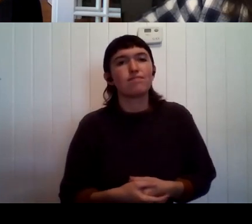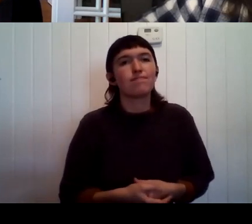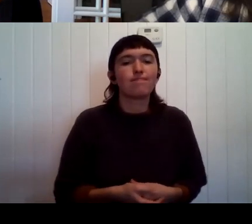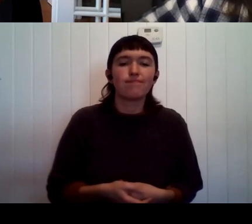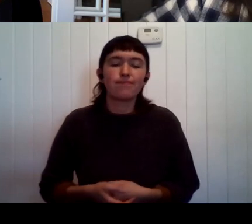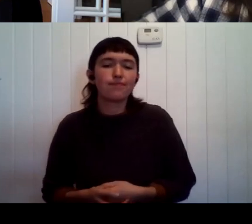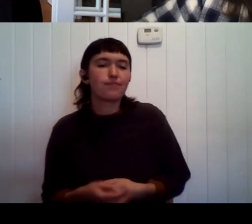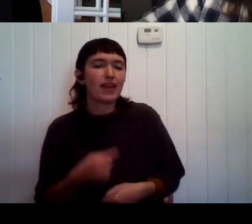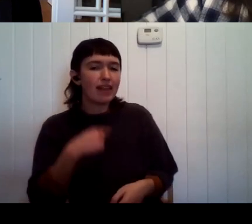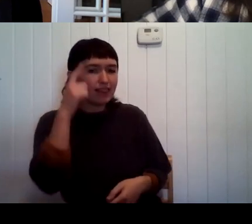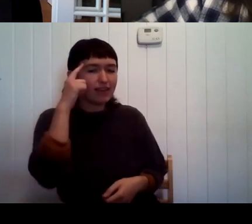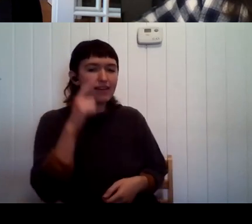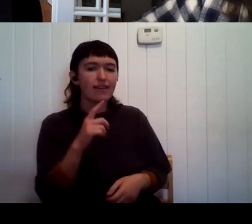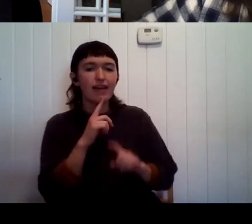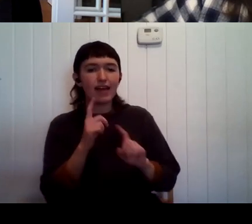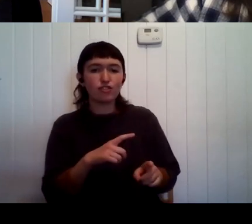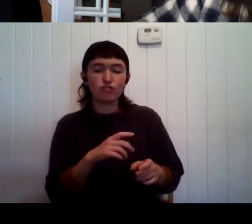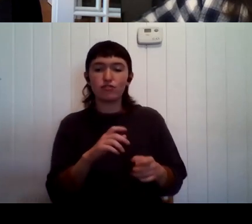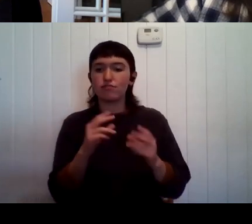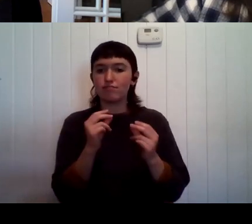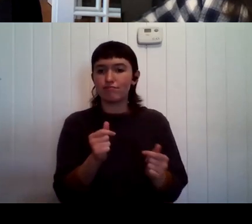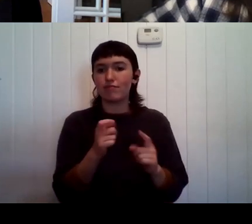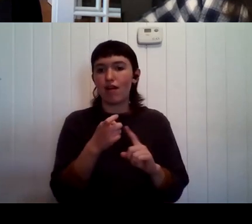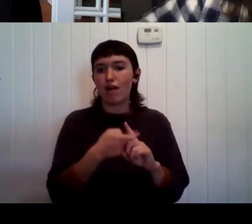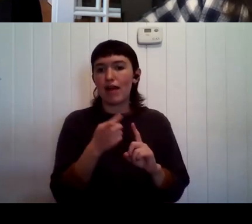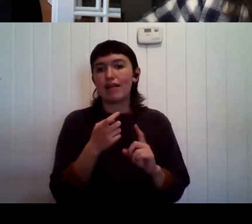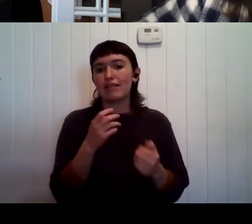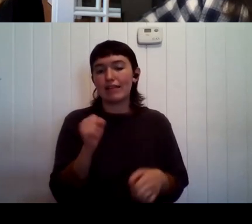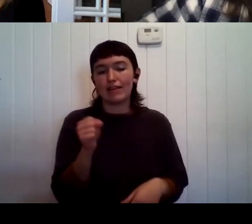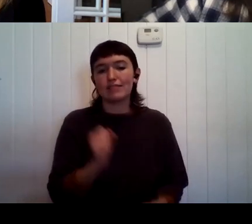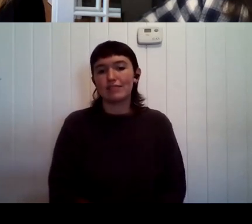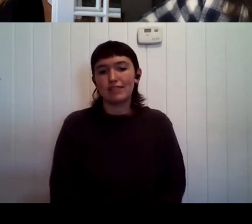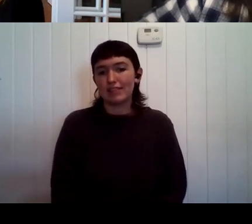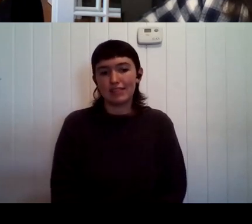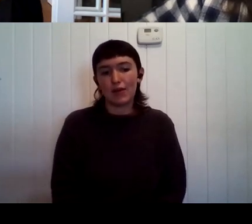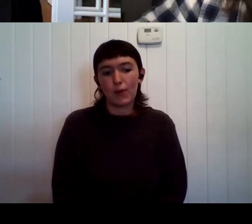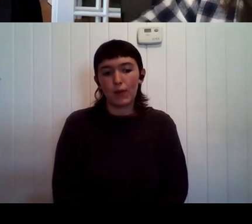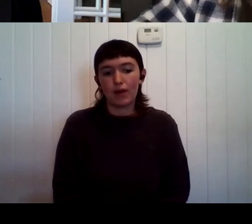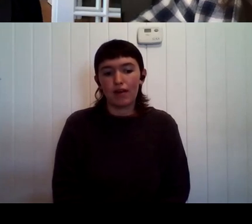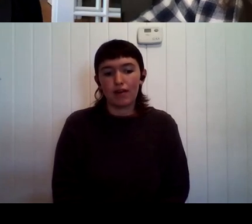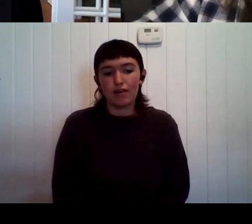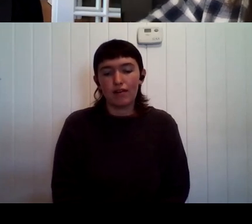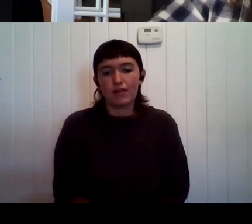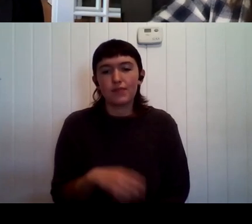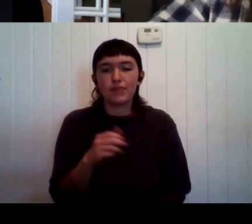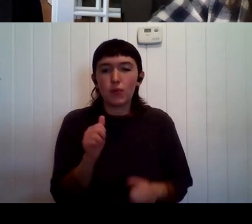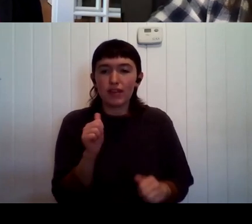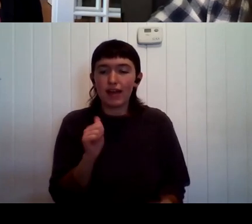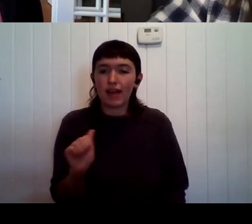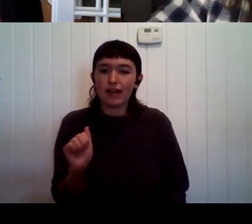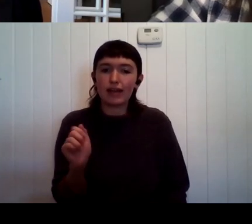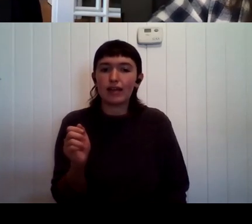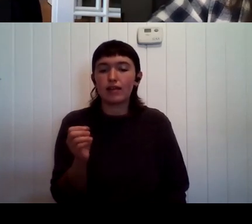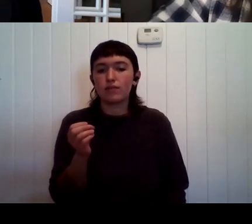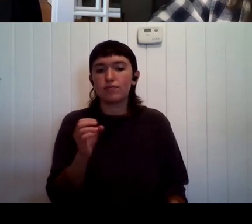I guess the answer is automatically yes, because with any organism, if it were to survive